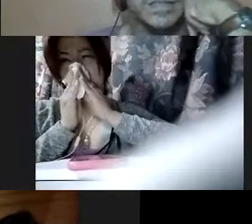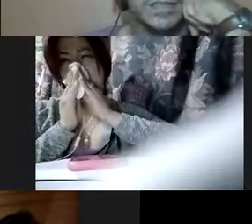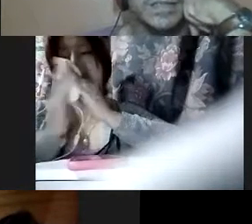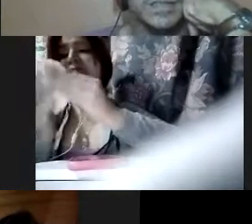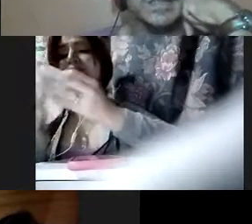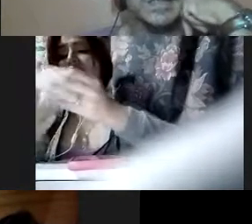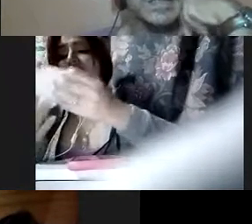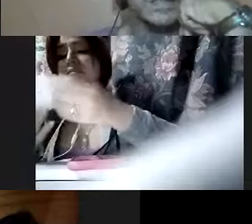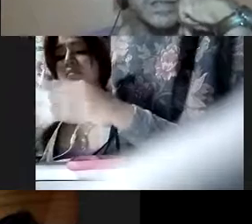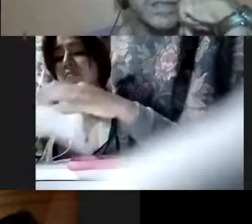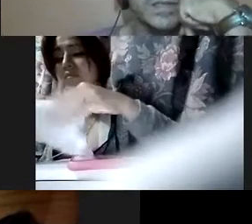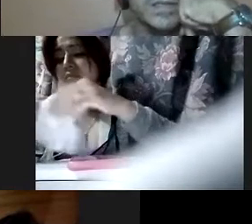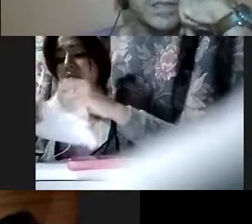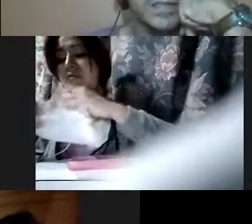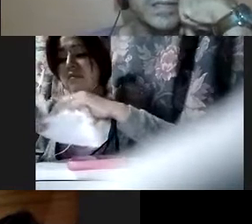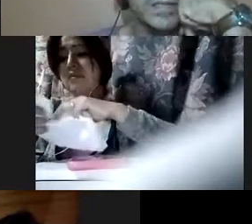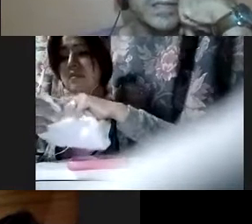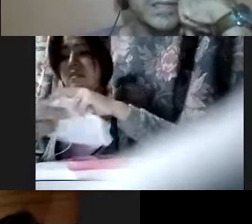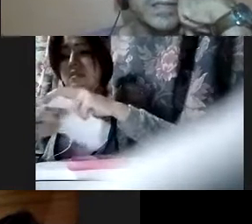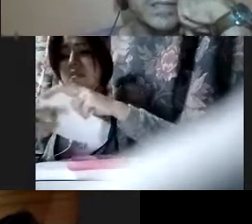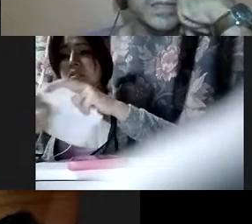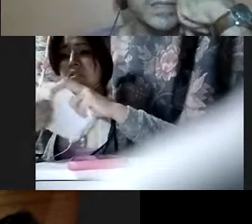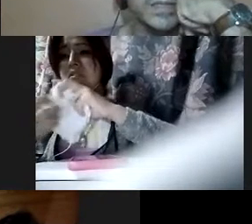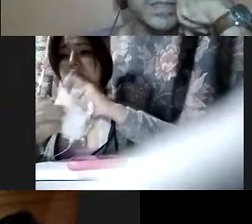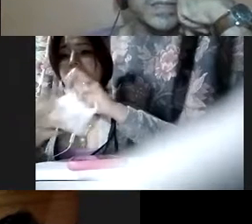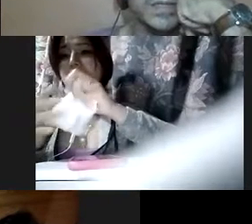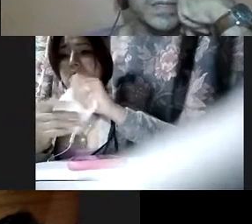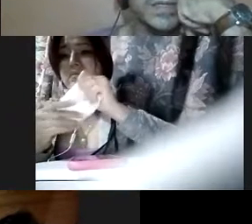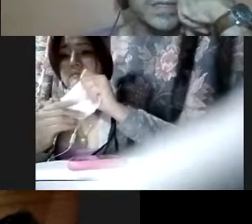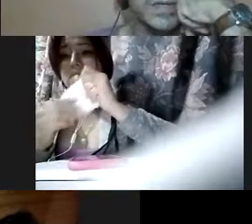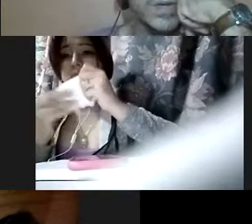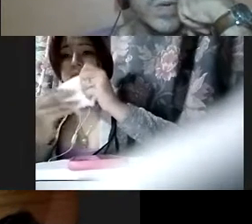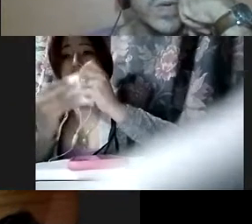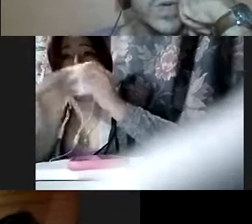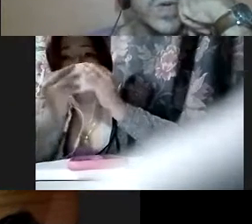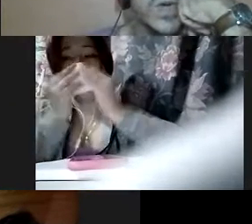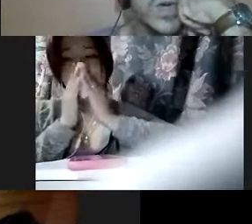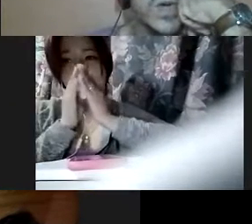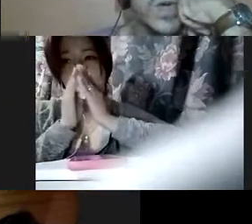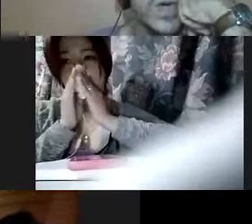your classmates.